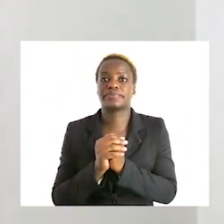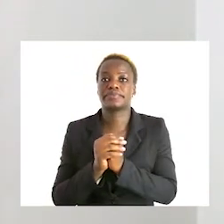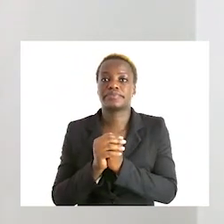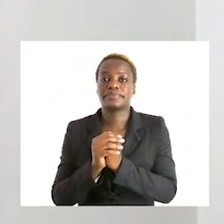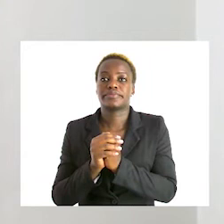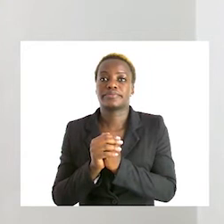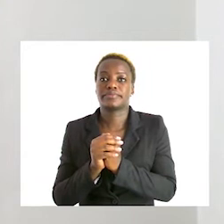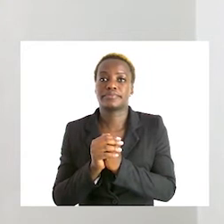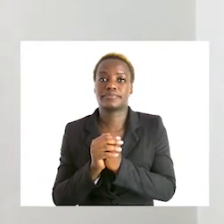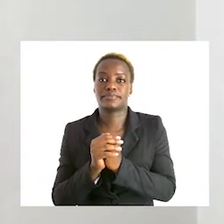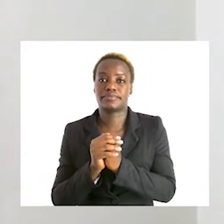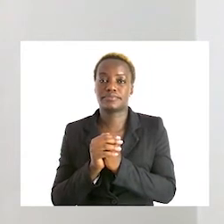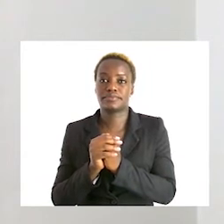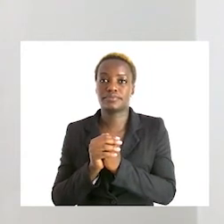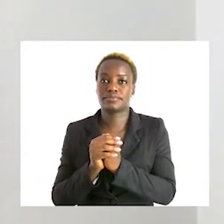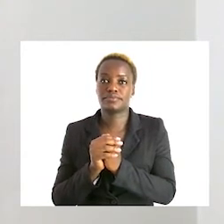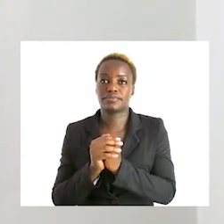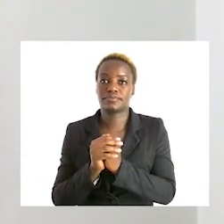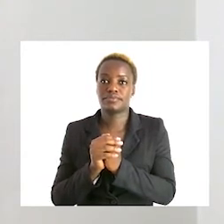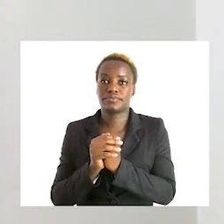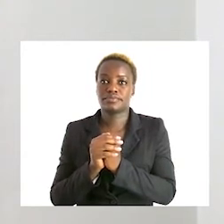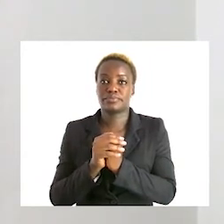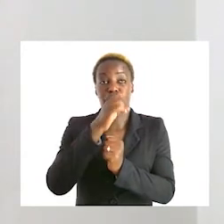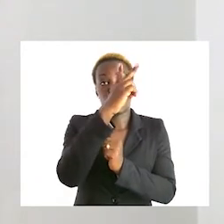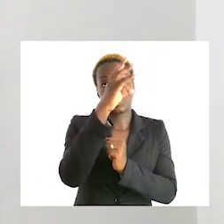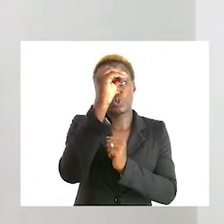to write it. And then we write the $50.